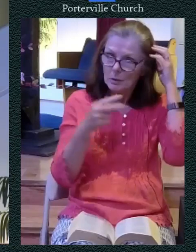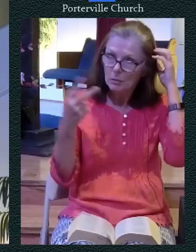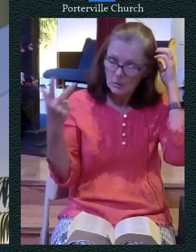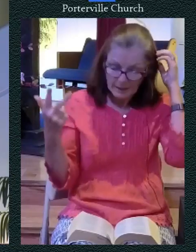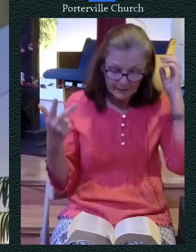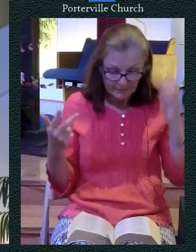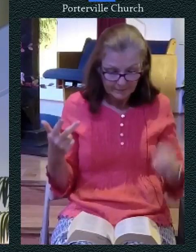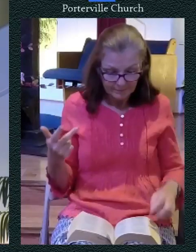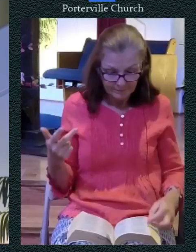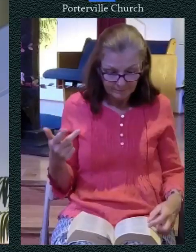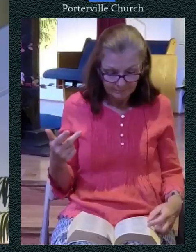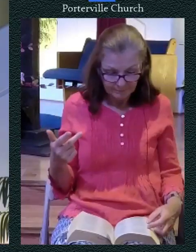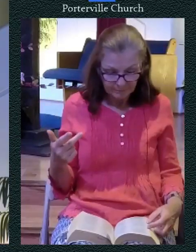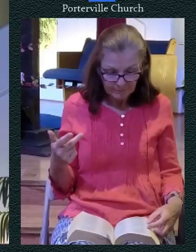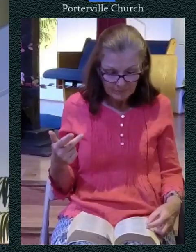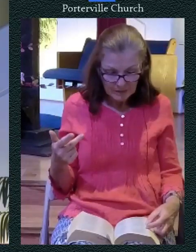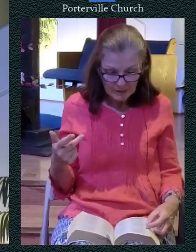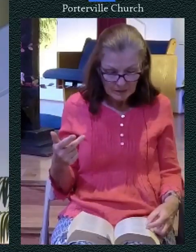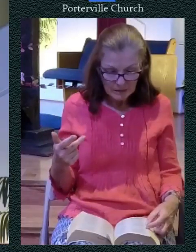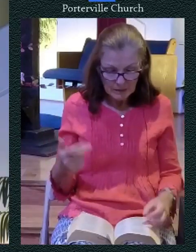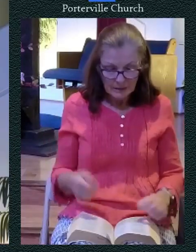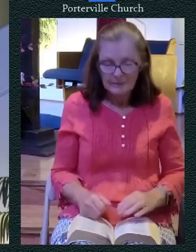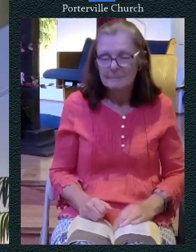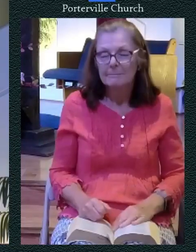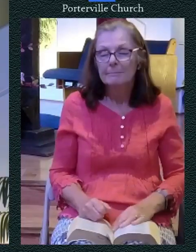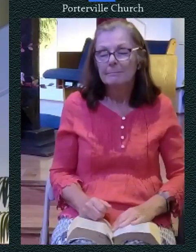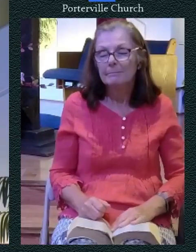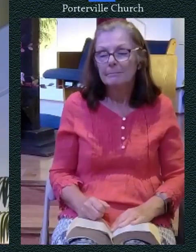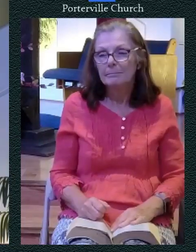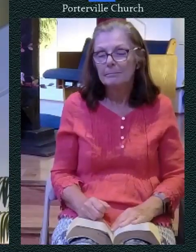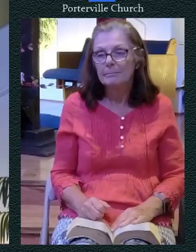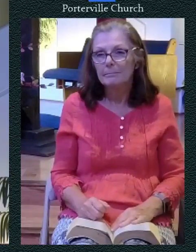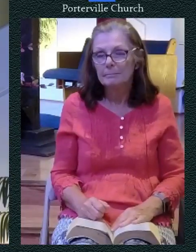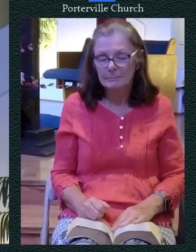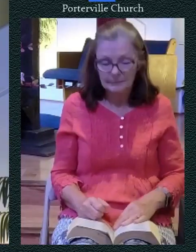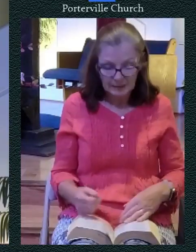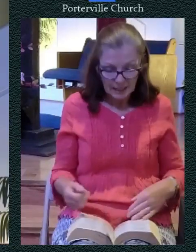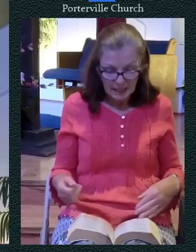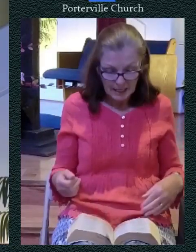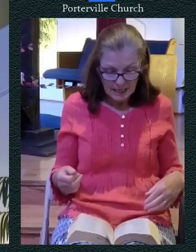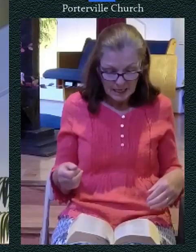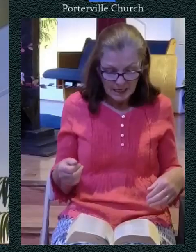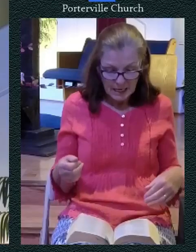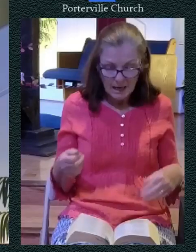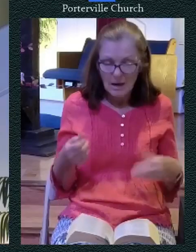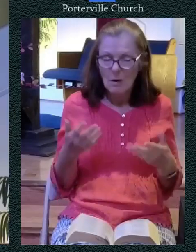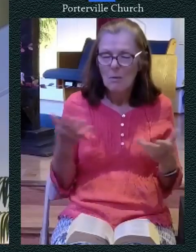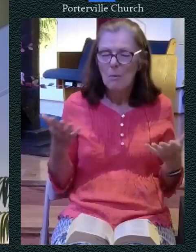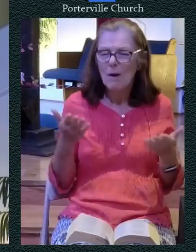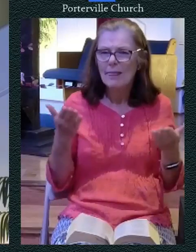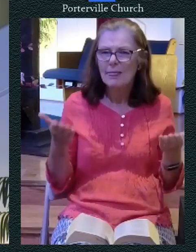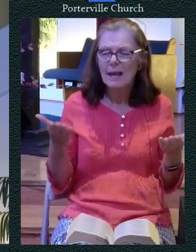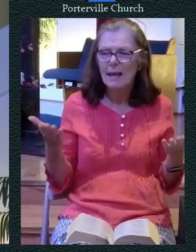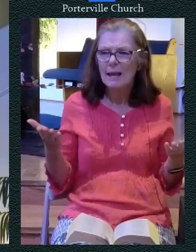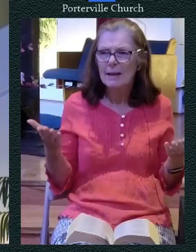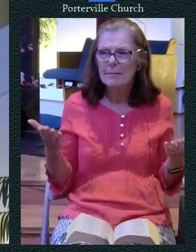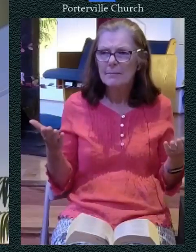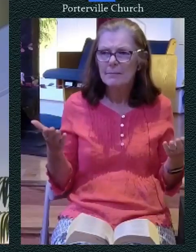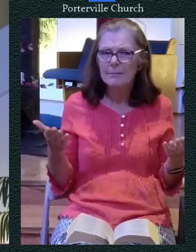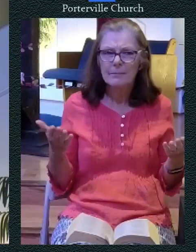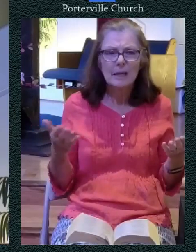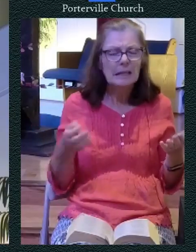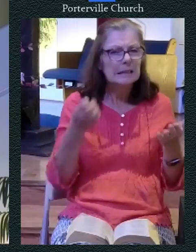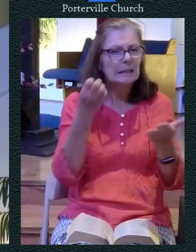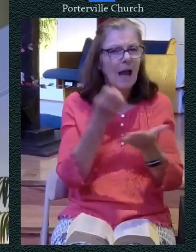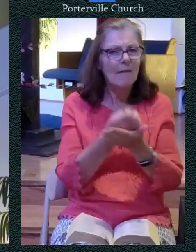not diving in again to what he's actually saying, but the thing that is evident to us